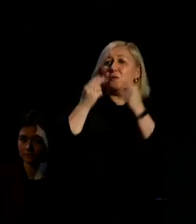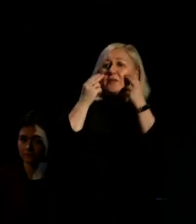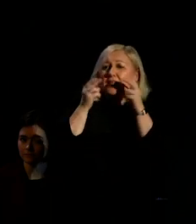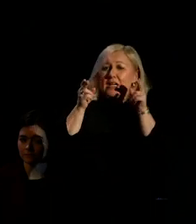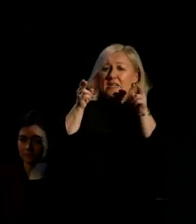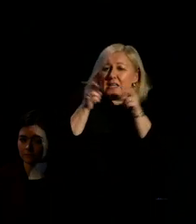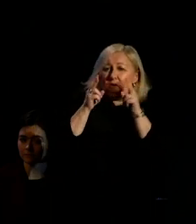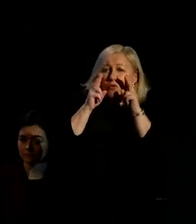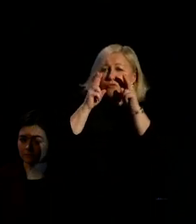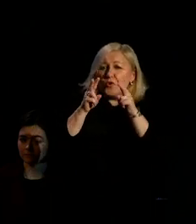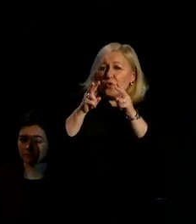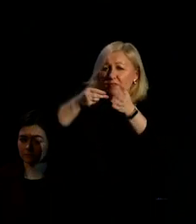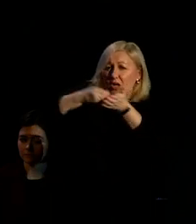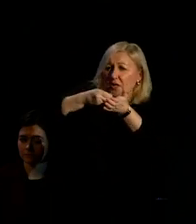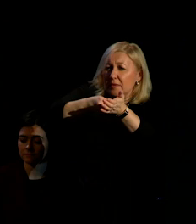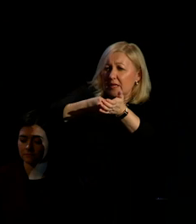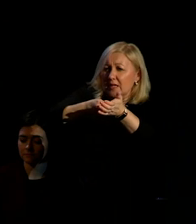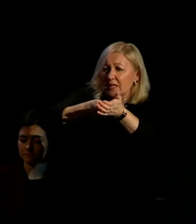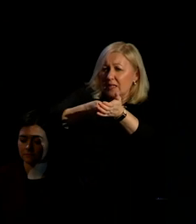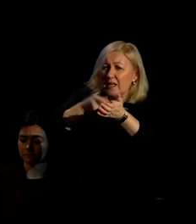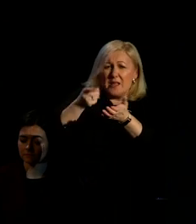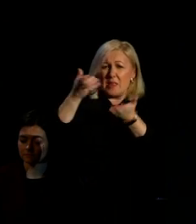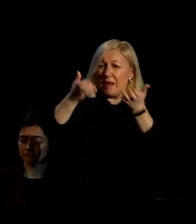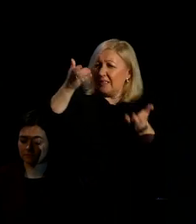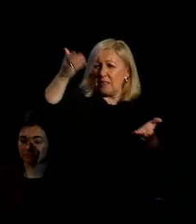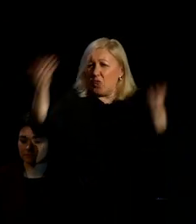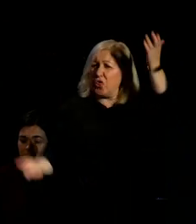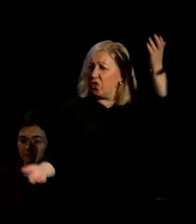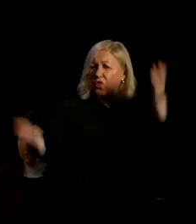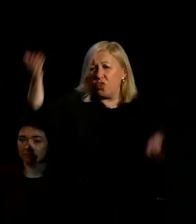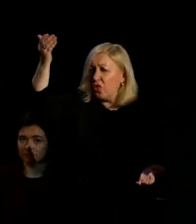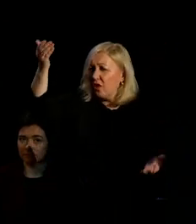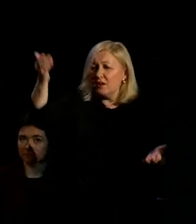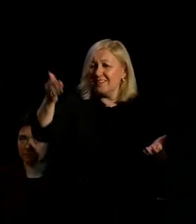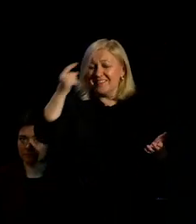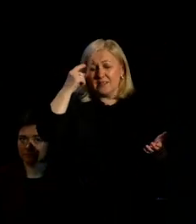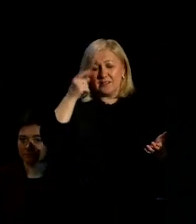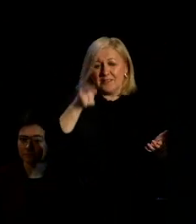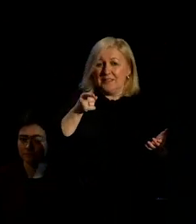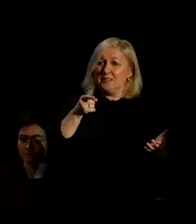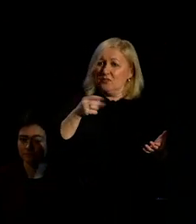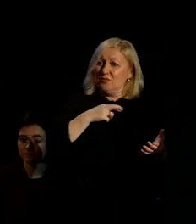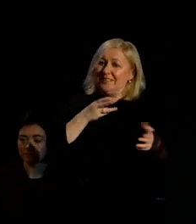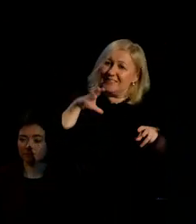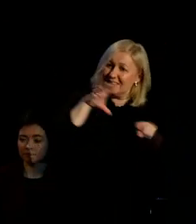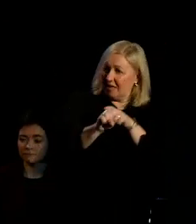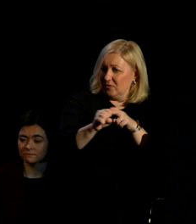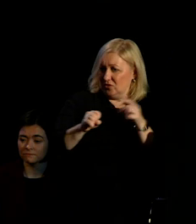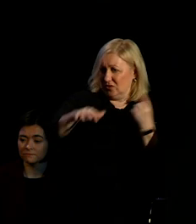economy. A chronically unbalanced approach that has served us so badly and with such destructive